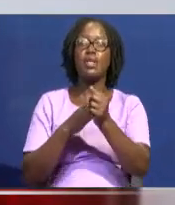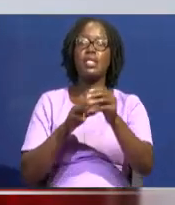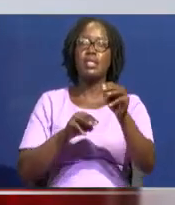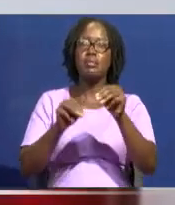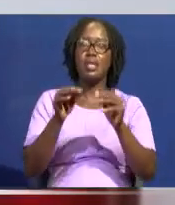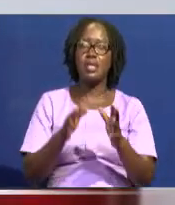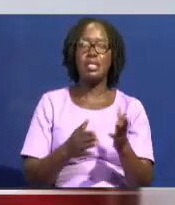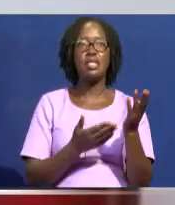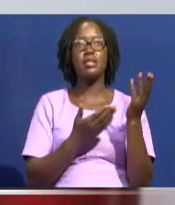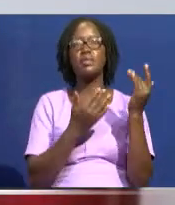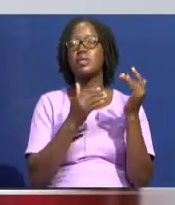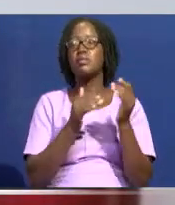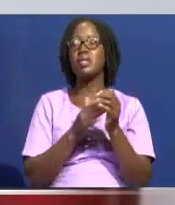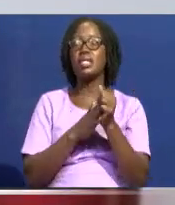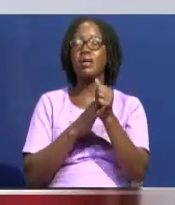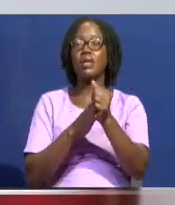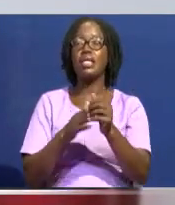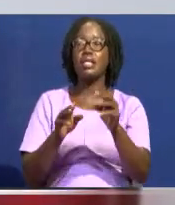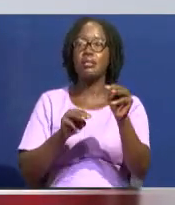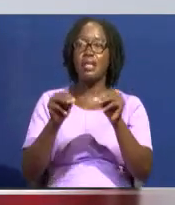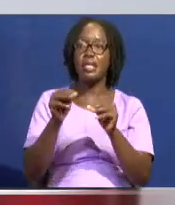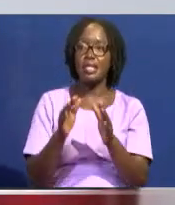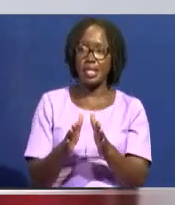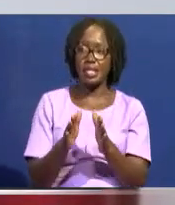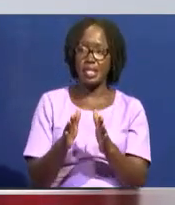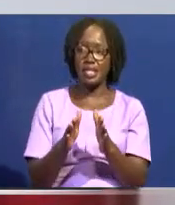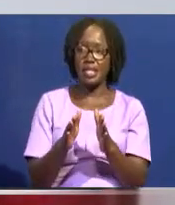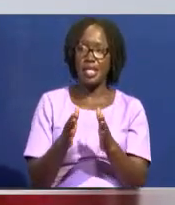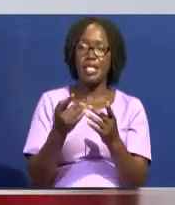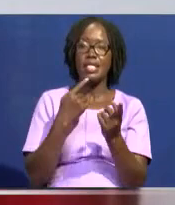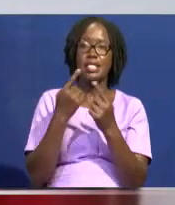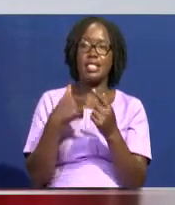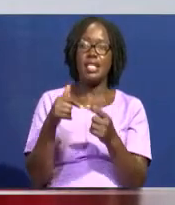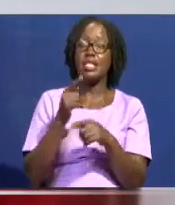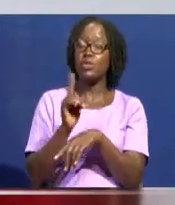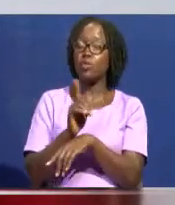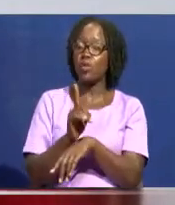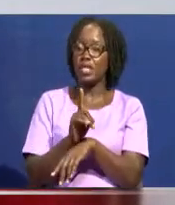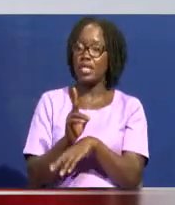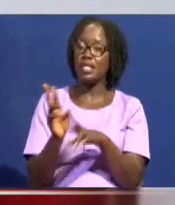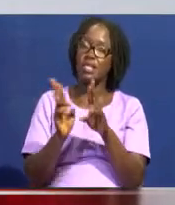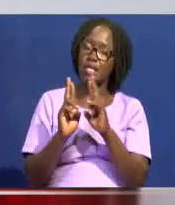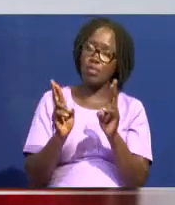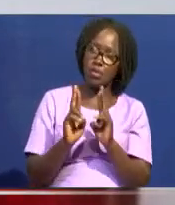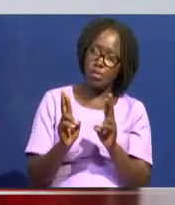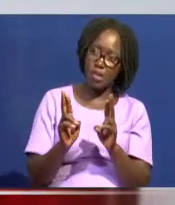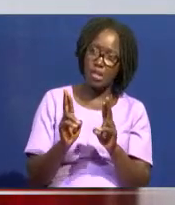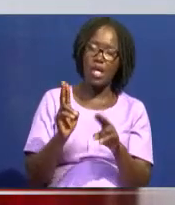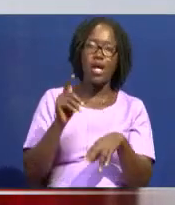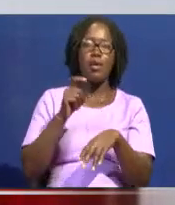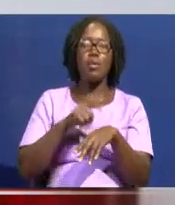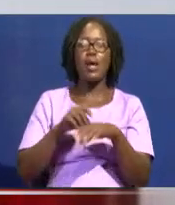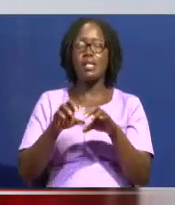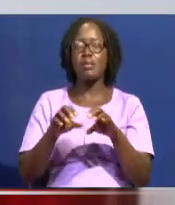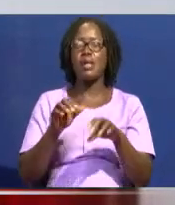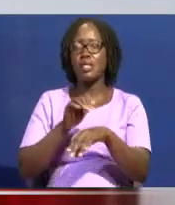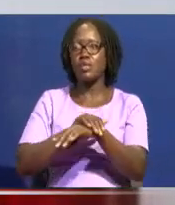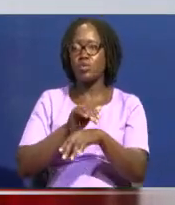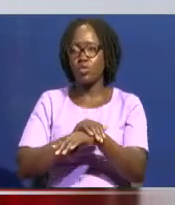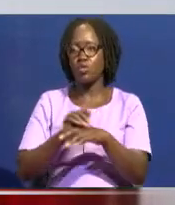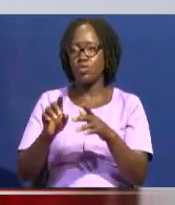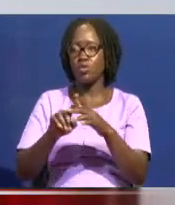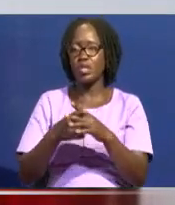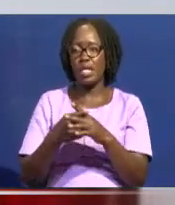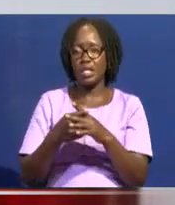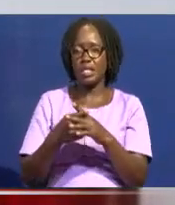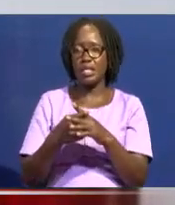and we expect our lead managers to tell us when it's appropriate, when the market is appropriate to for